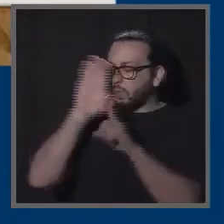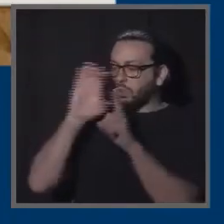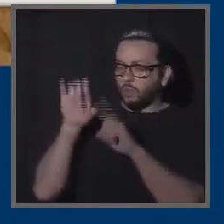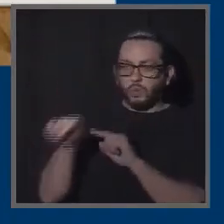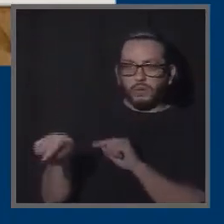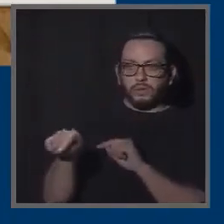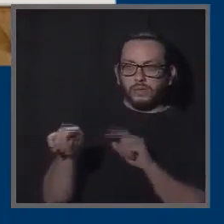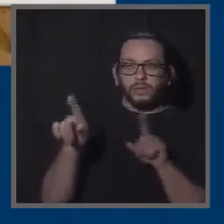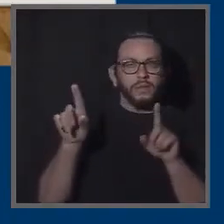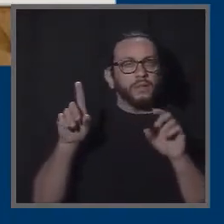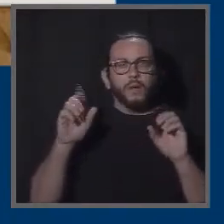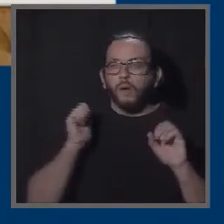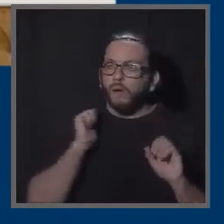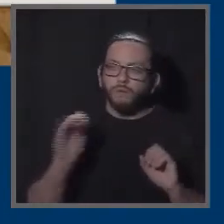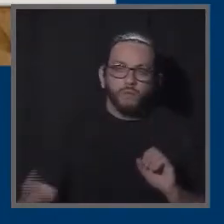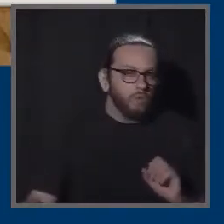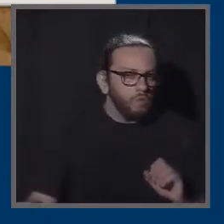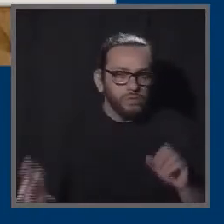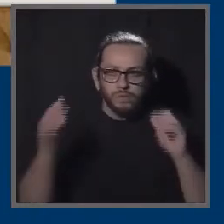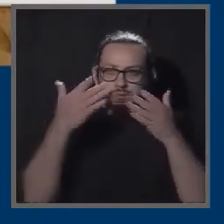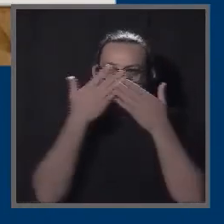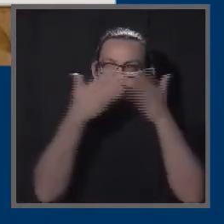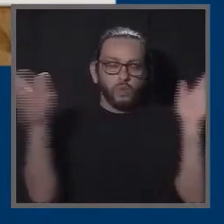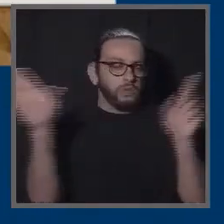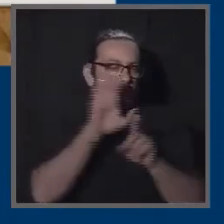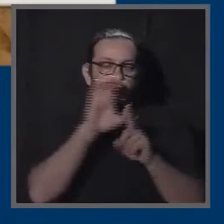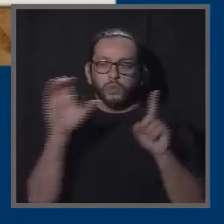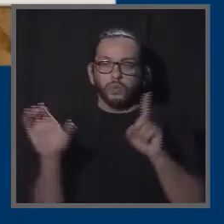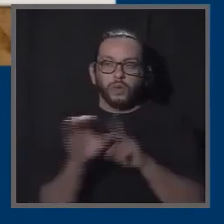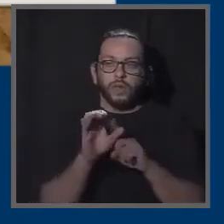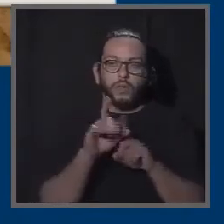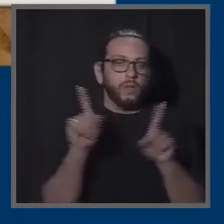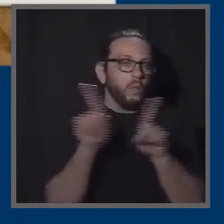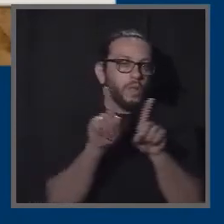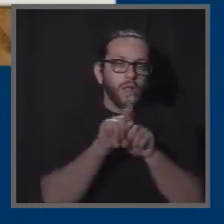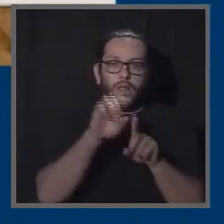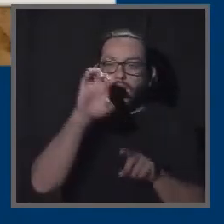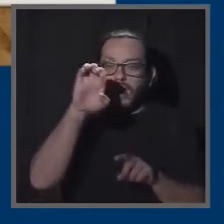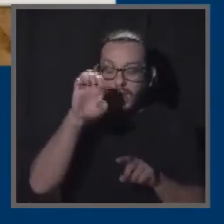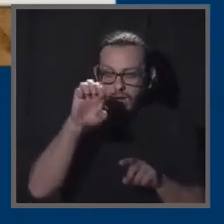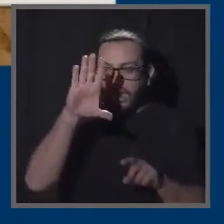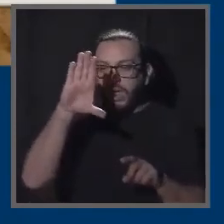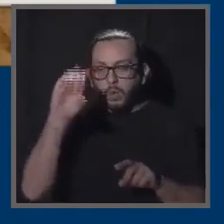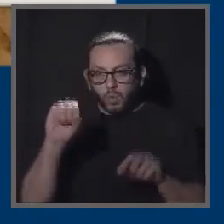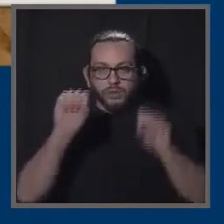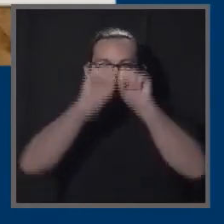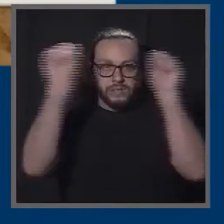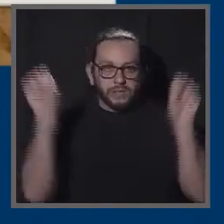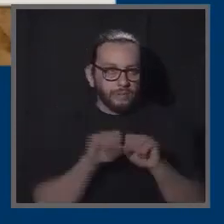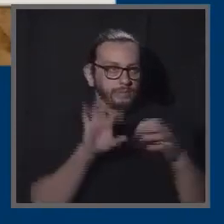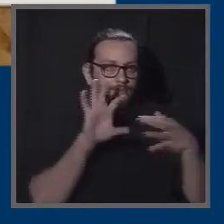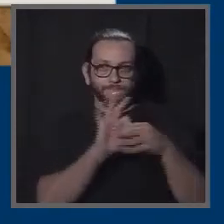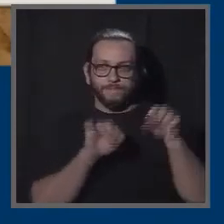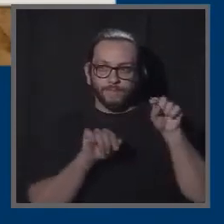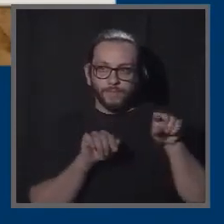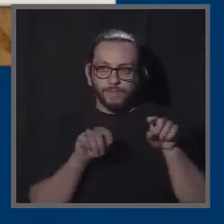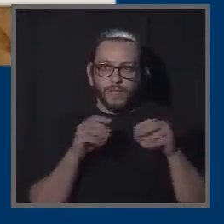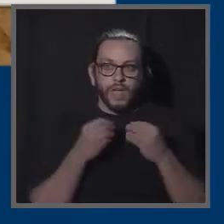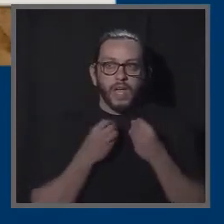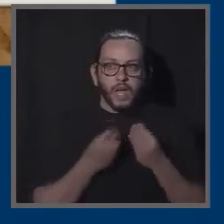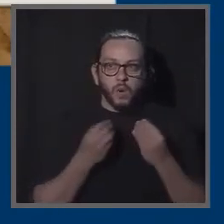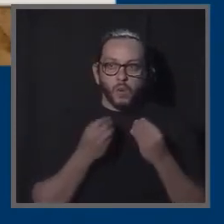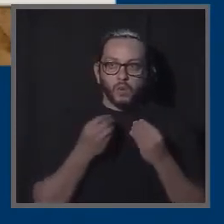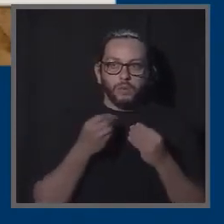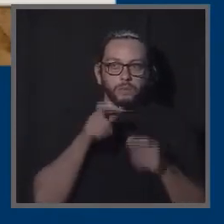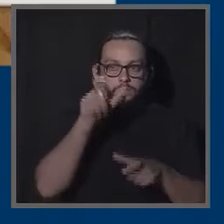democracy in a ecosystems approach isn't only about how ministries of culture and arts